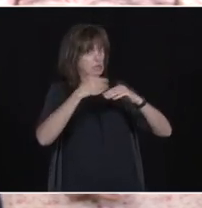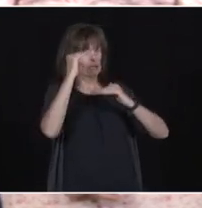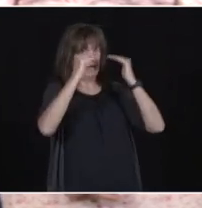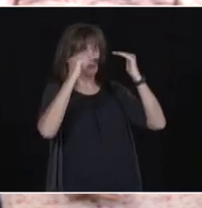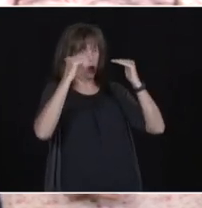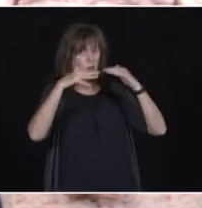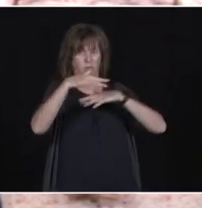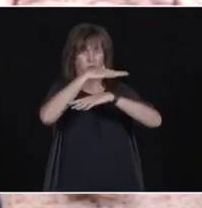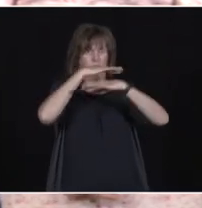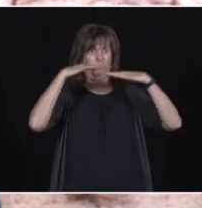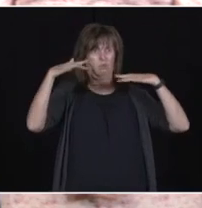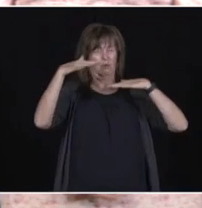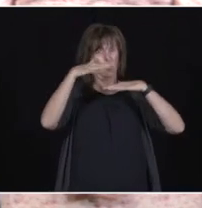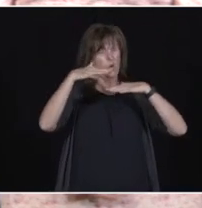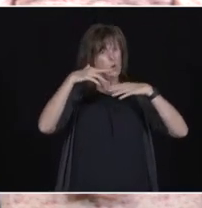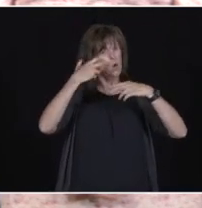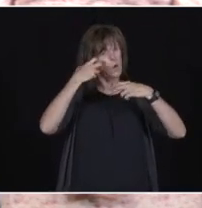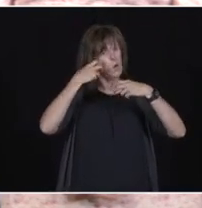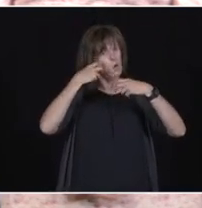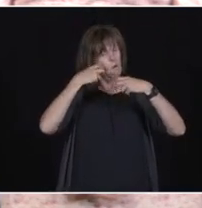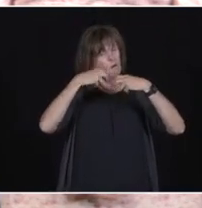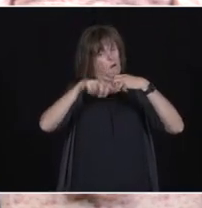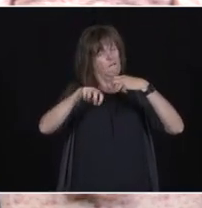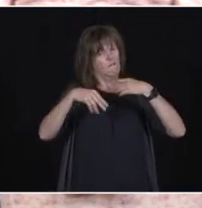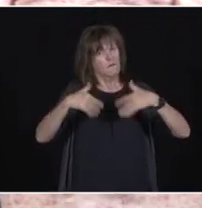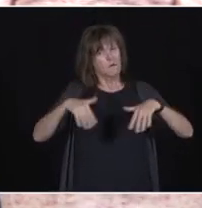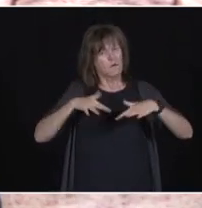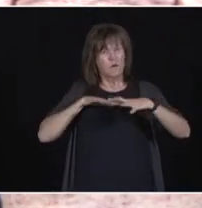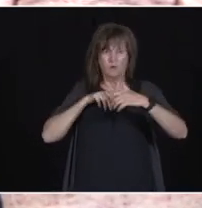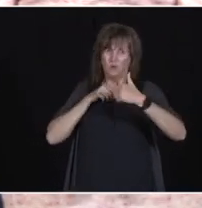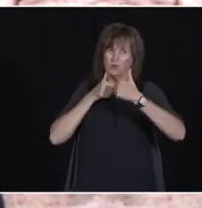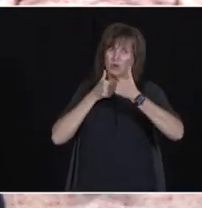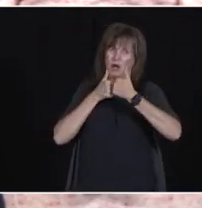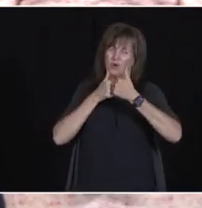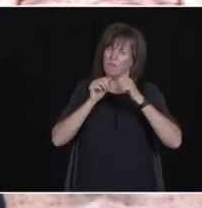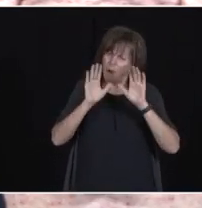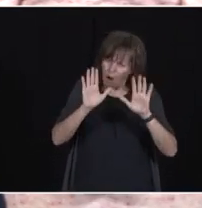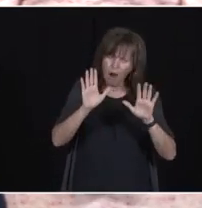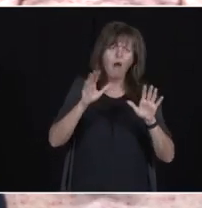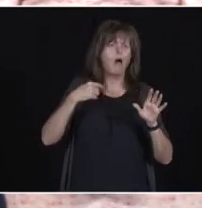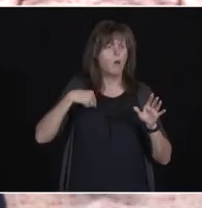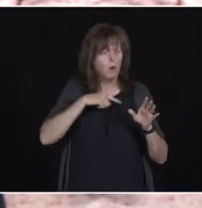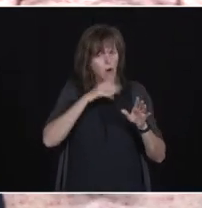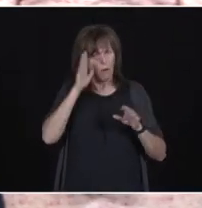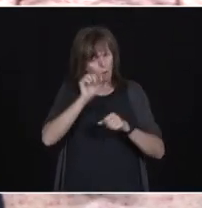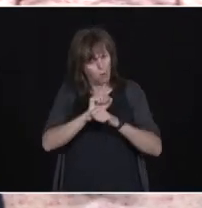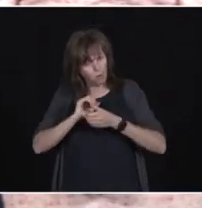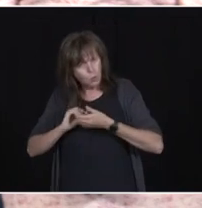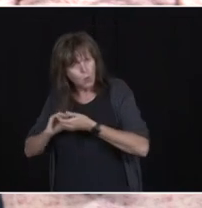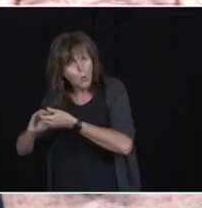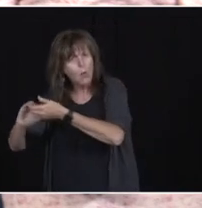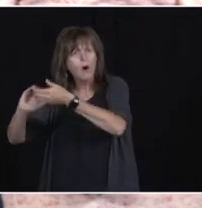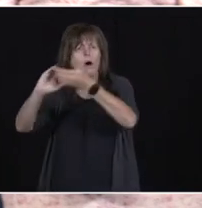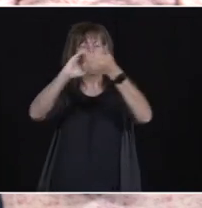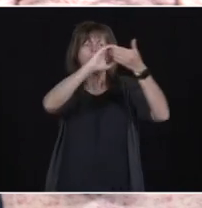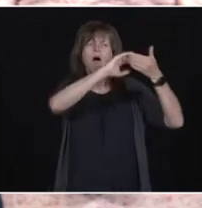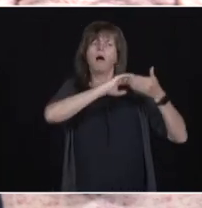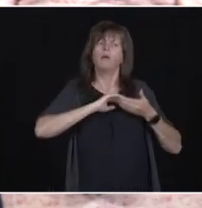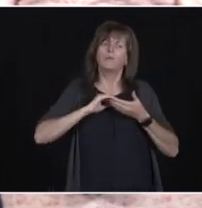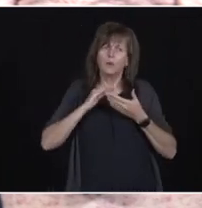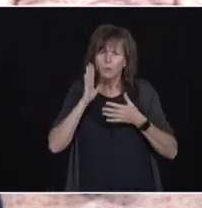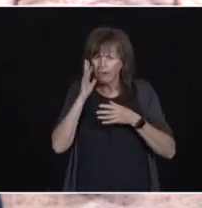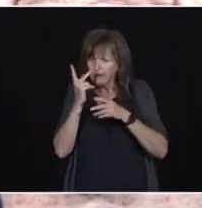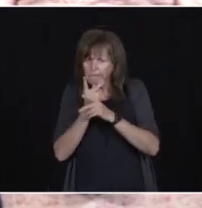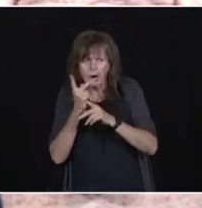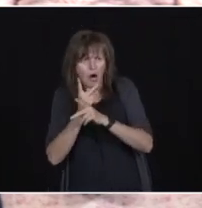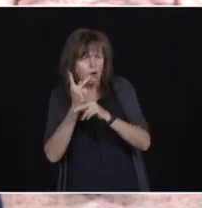it's going to be a tough challenge. But we'll get through it. We'll work together. We work collaboratively with everyone. And as I've